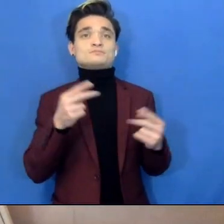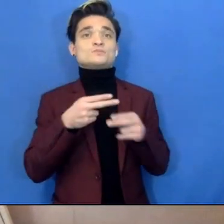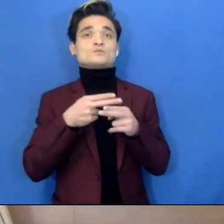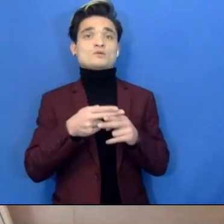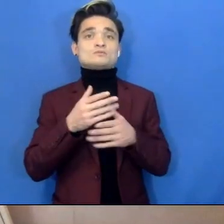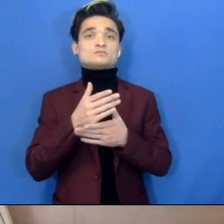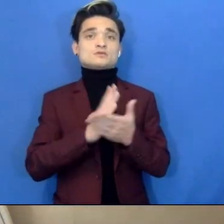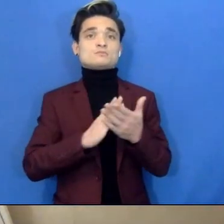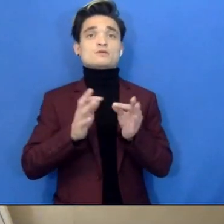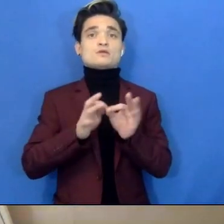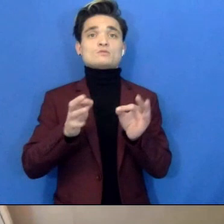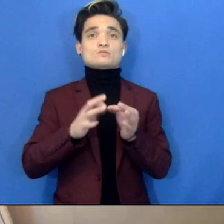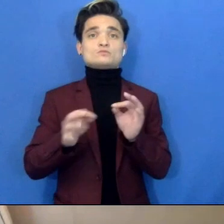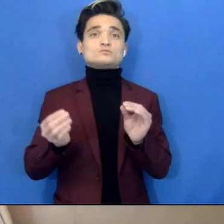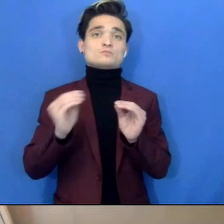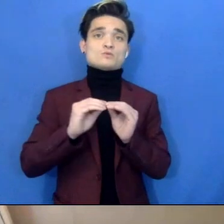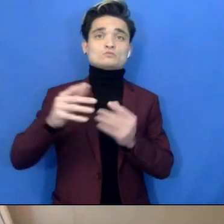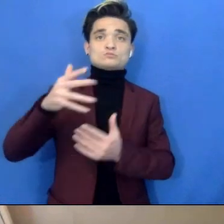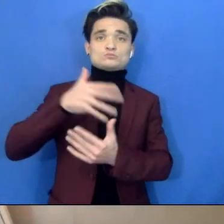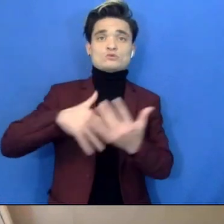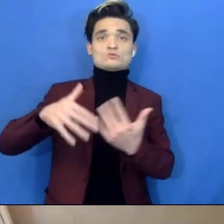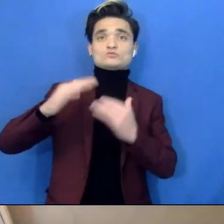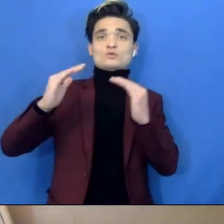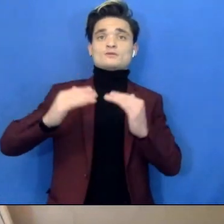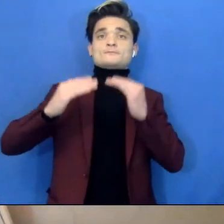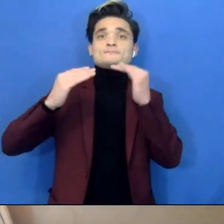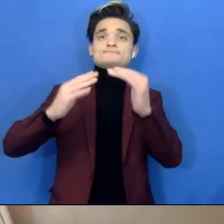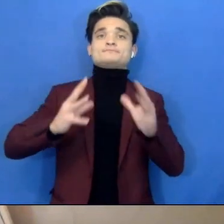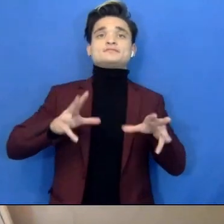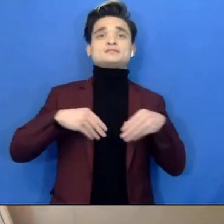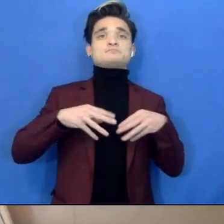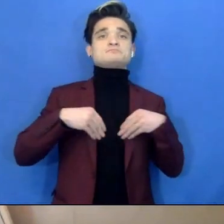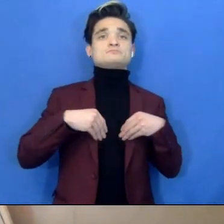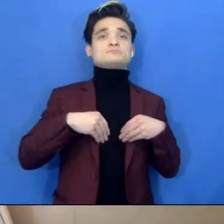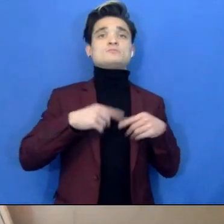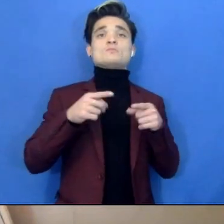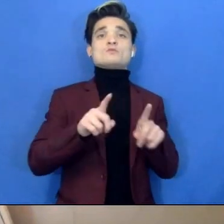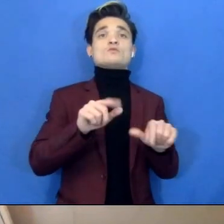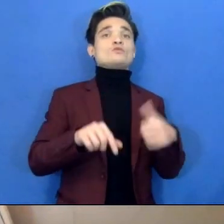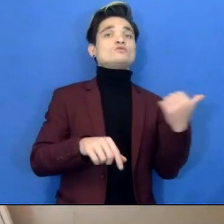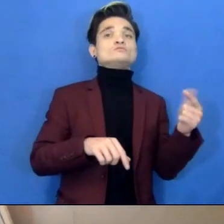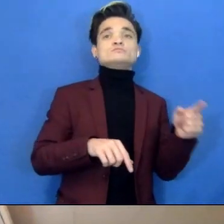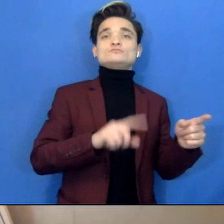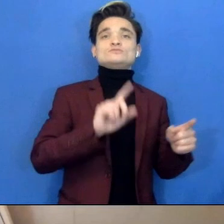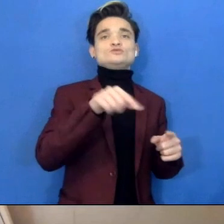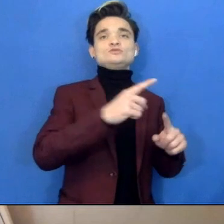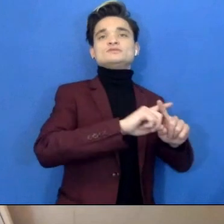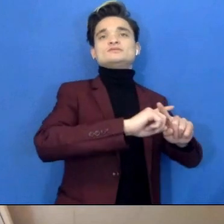advanced than others, because I think there are just different strategies that these languages offer. And in the end, it all boils down